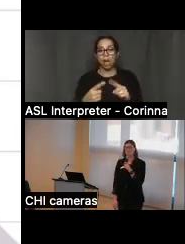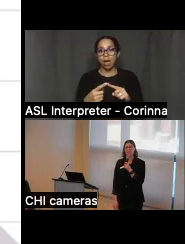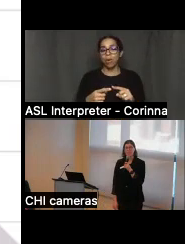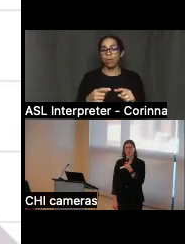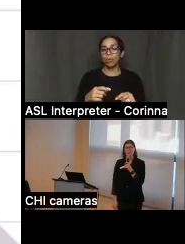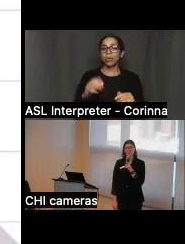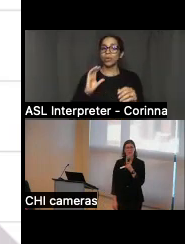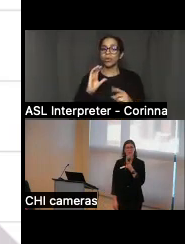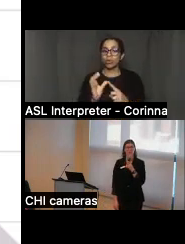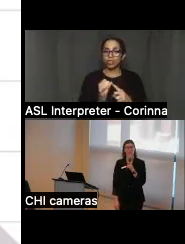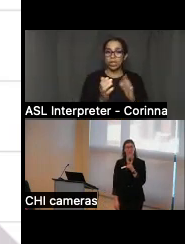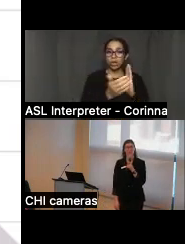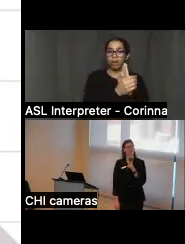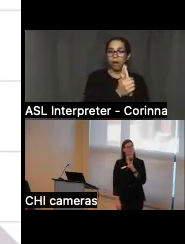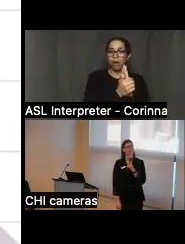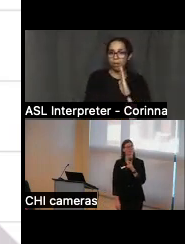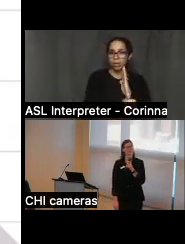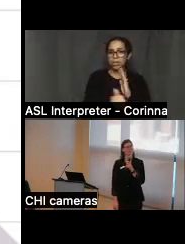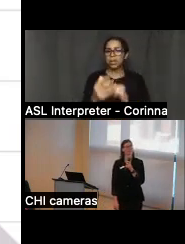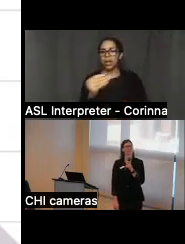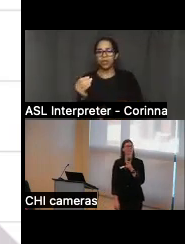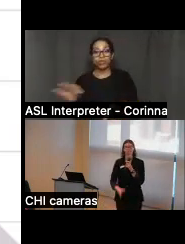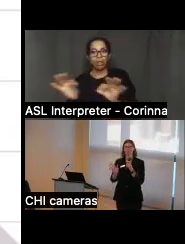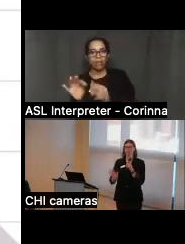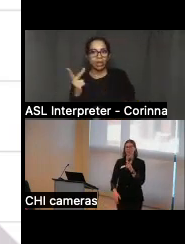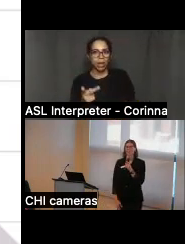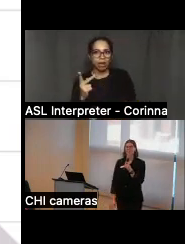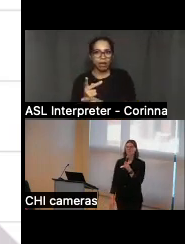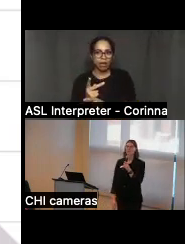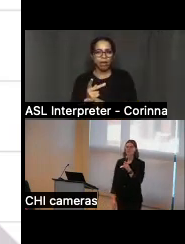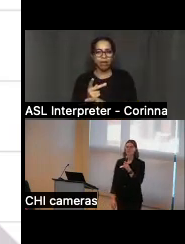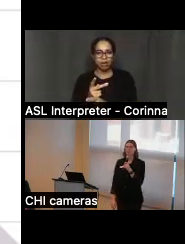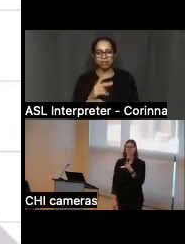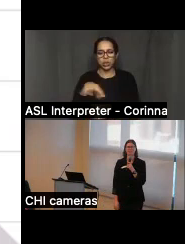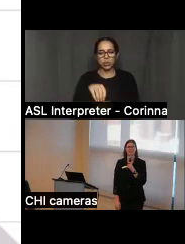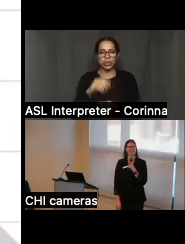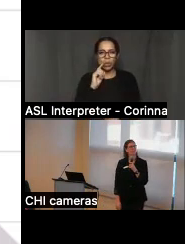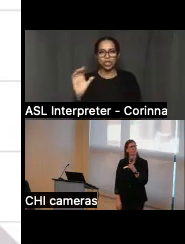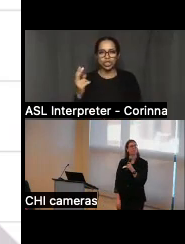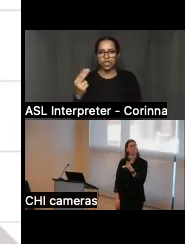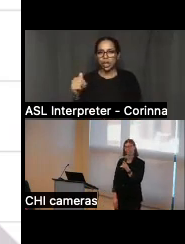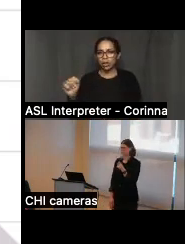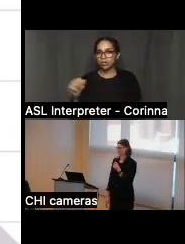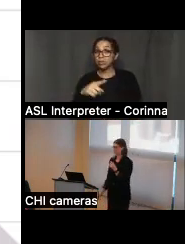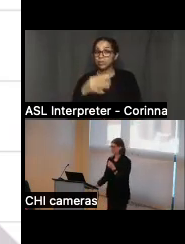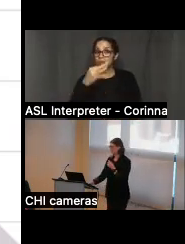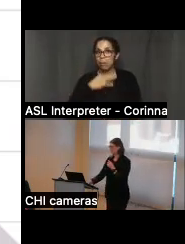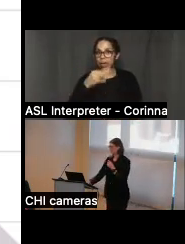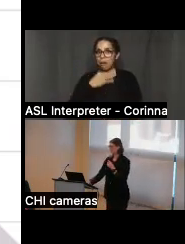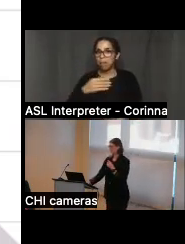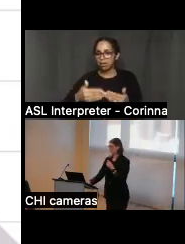competent and relevant care delivery that we have available on the CHAS. So just wanted to highlight some up and coming stuff that's coming as well.